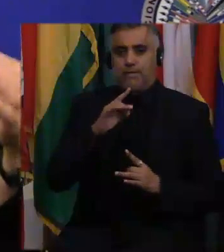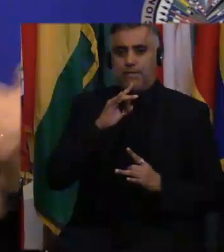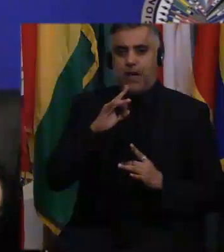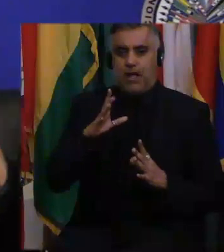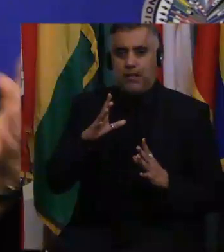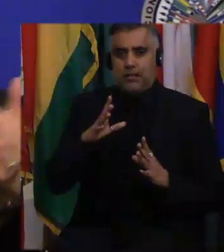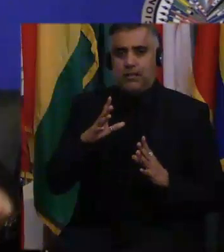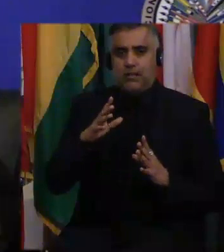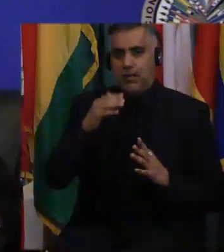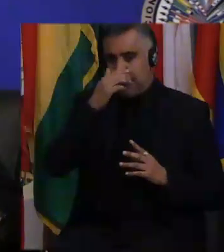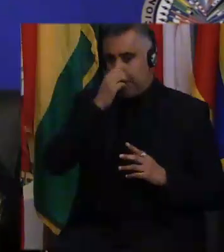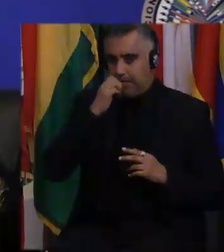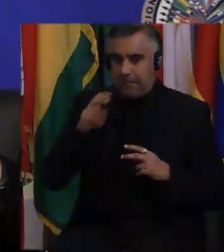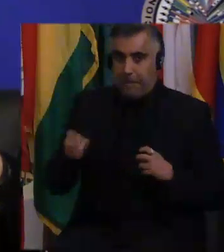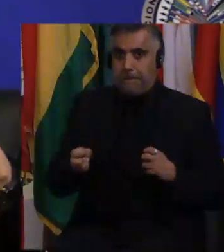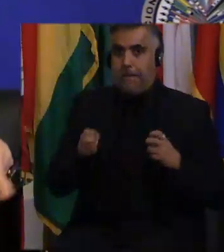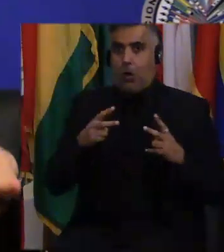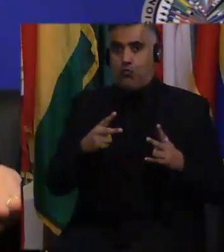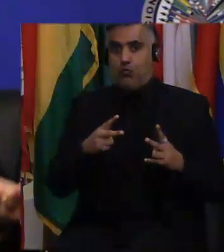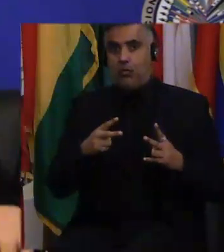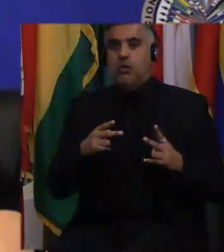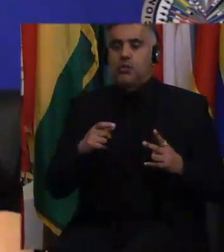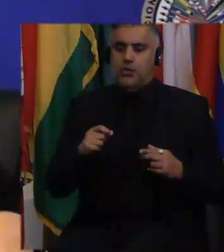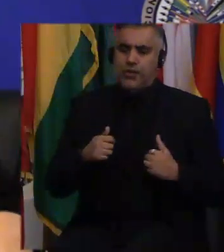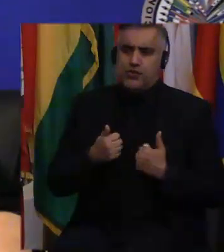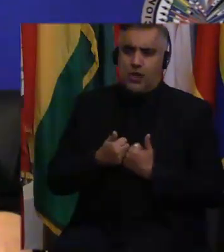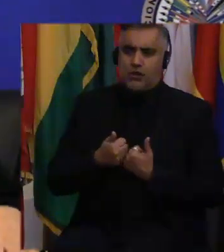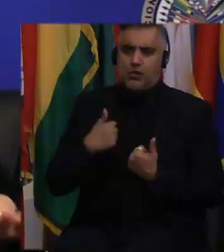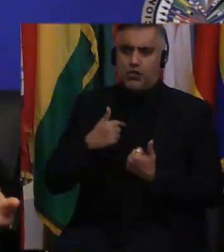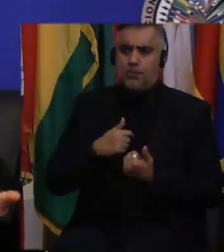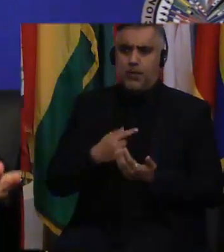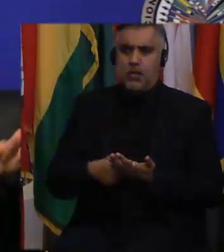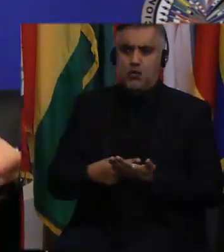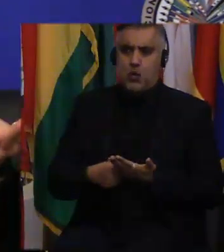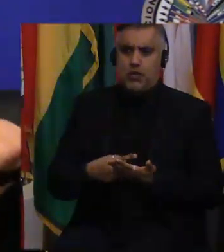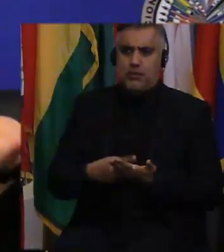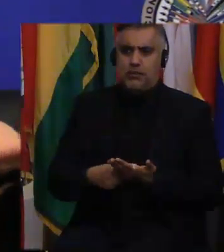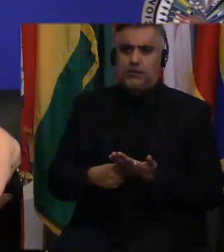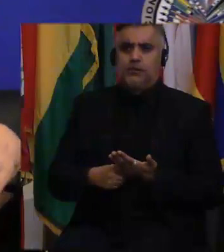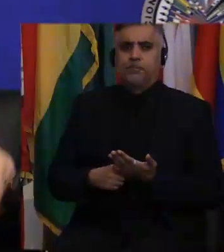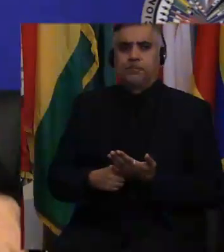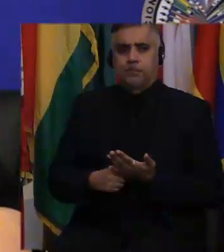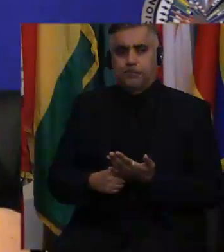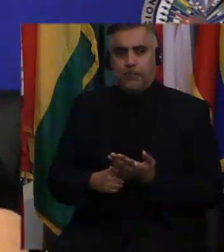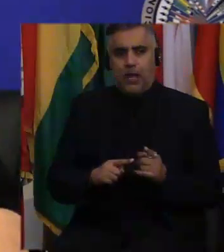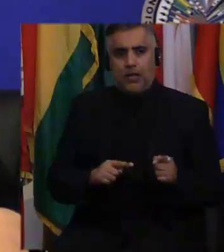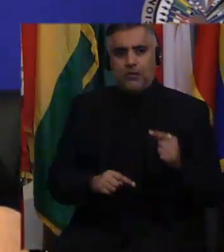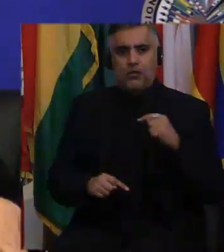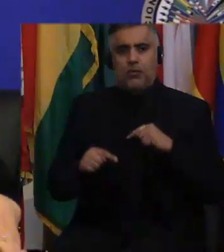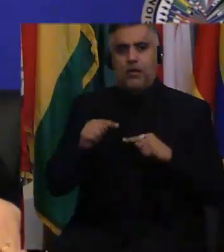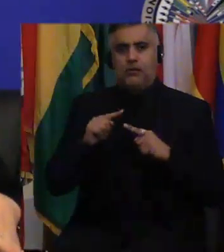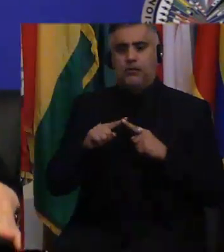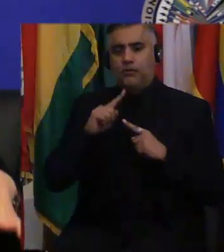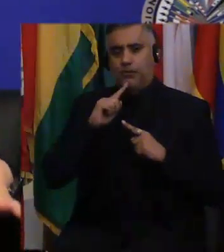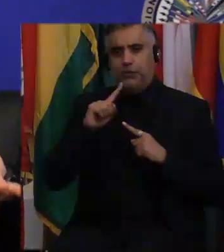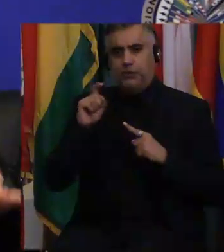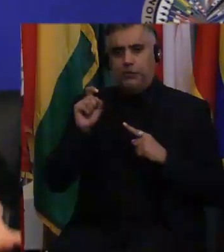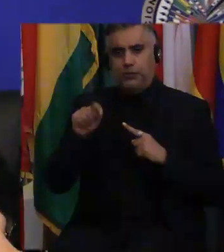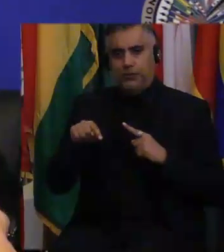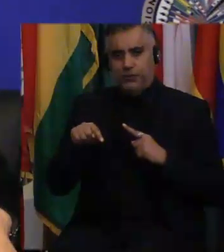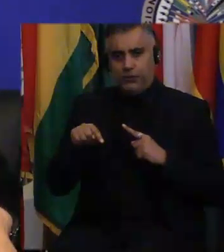those violent posts that are out. So there are challenges that should be addressed. And to go back to your original